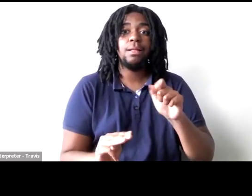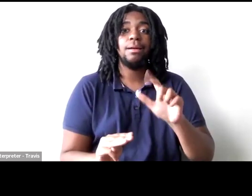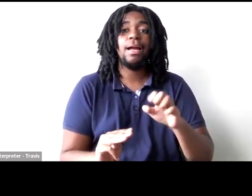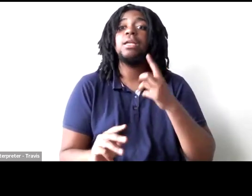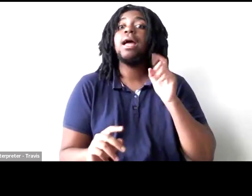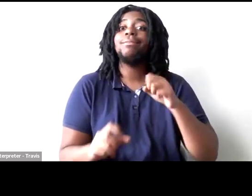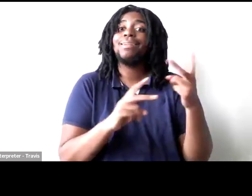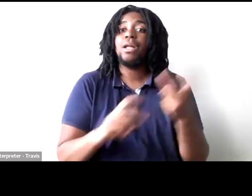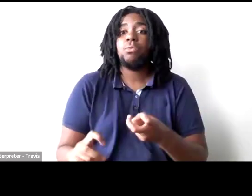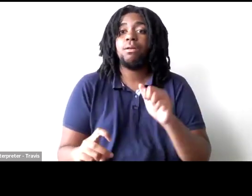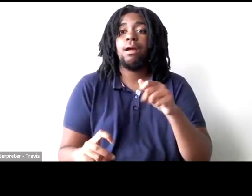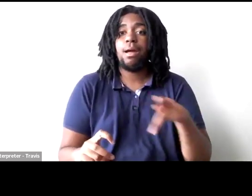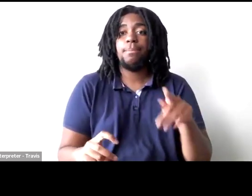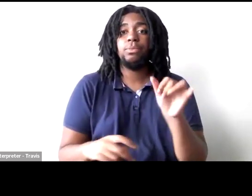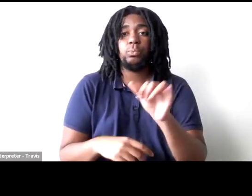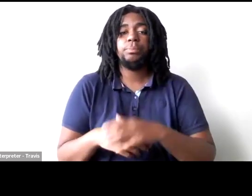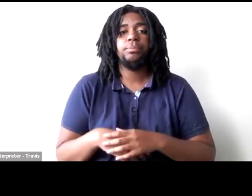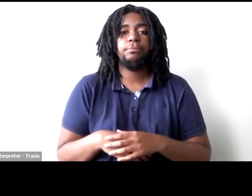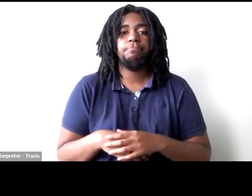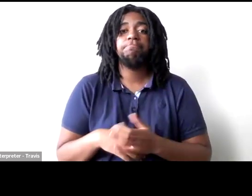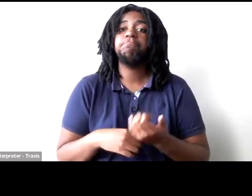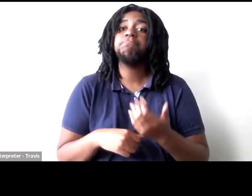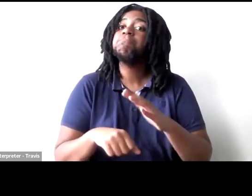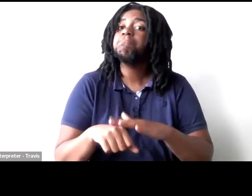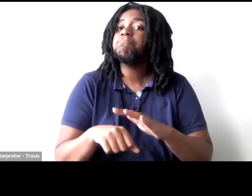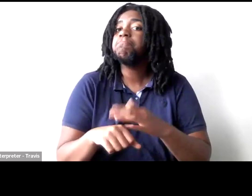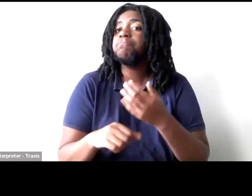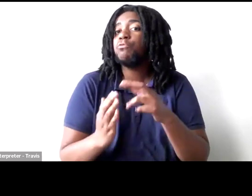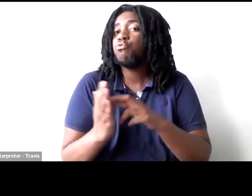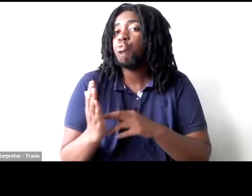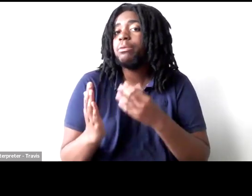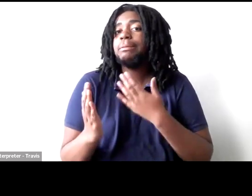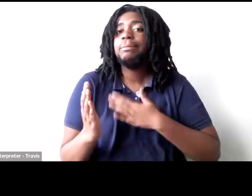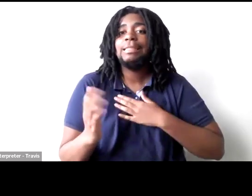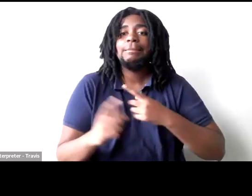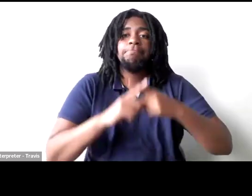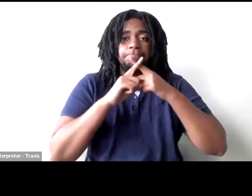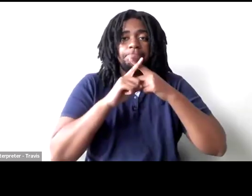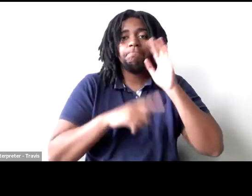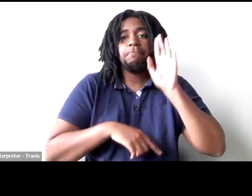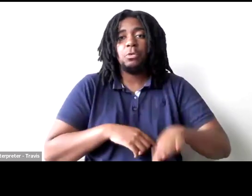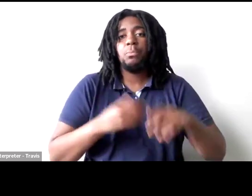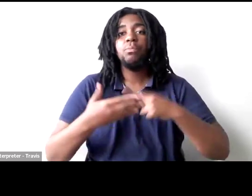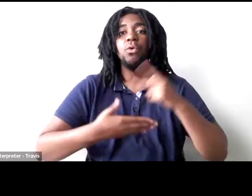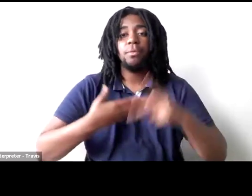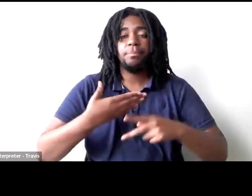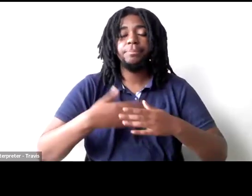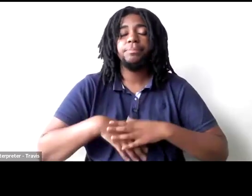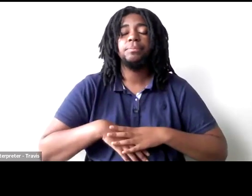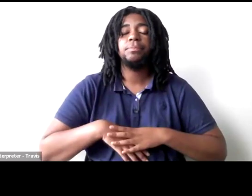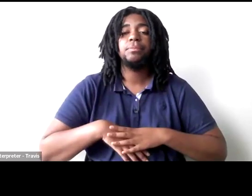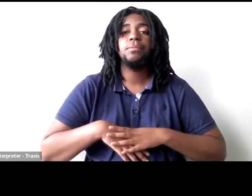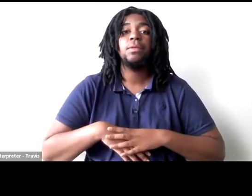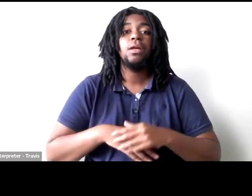of housekeeping notes. Please keep your mics on mute until the end of the program, and we will ask for questions. You can add